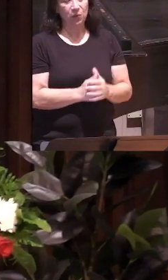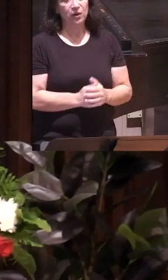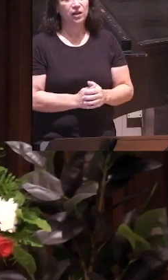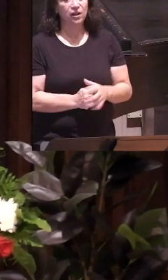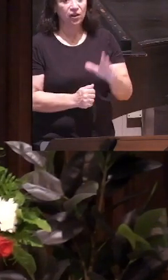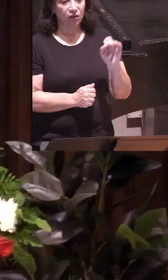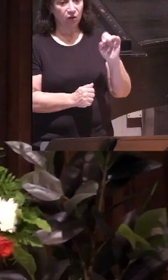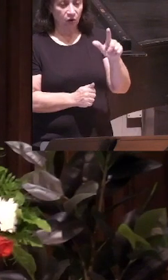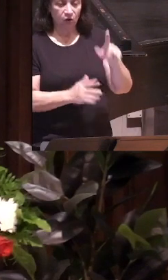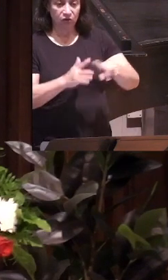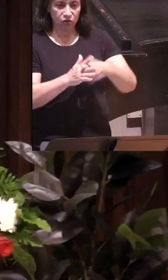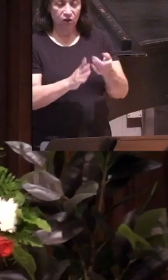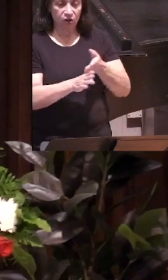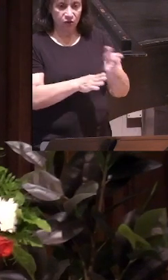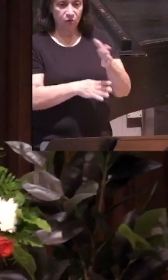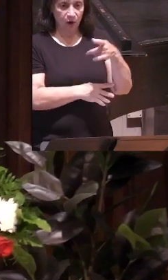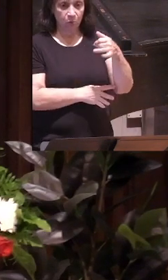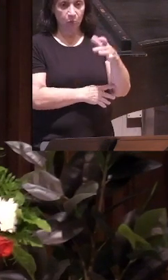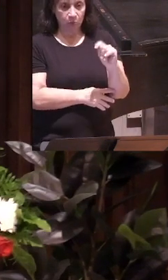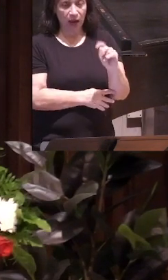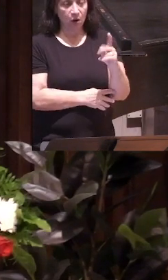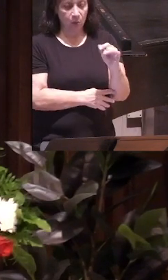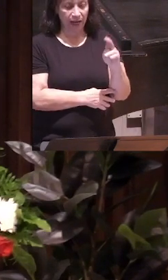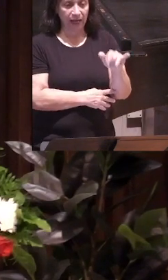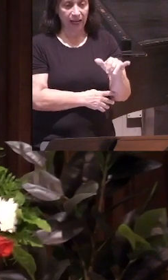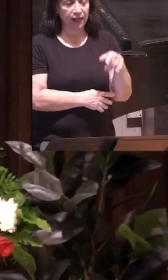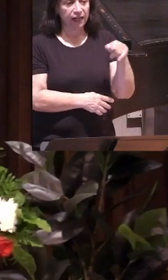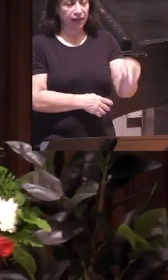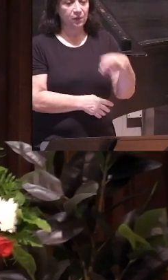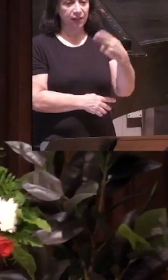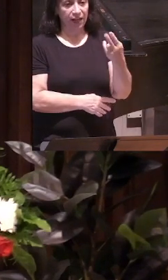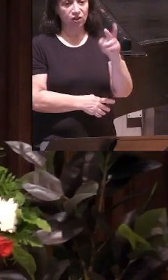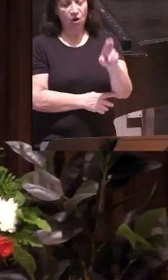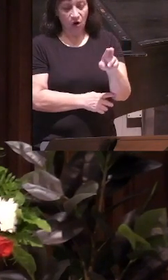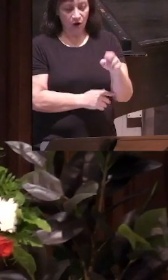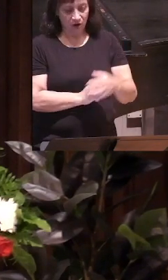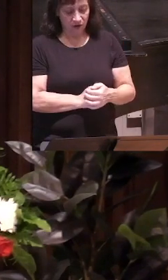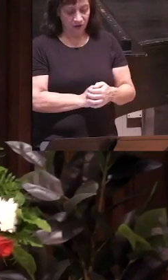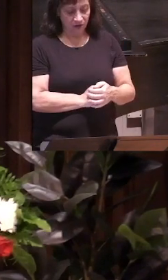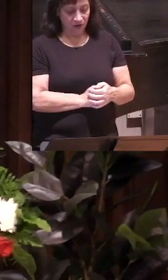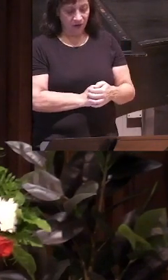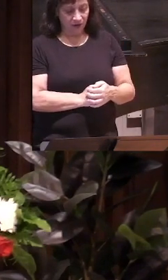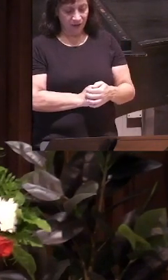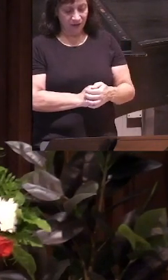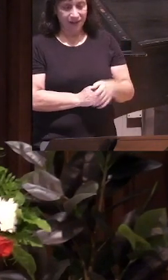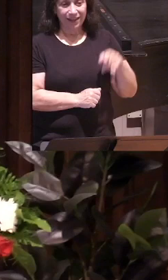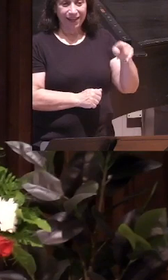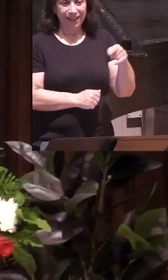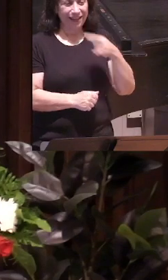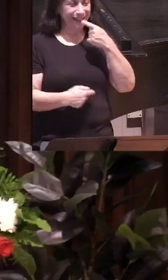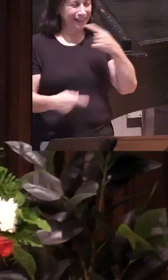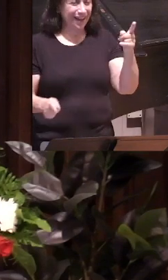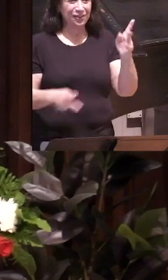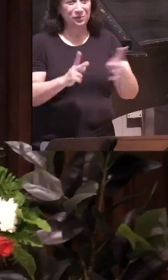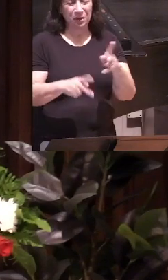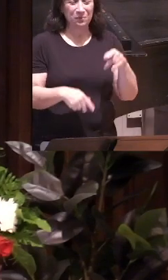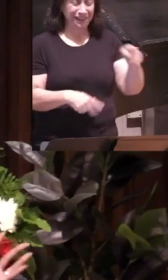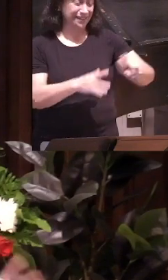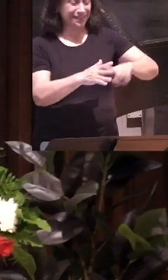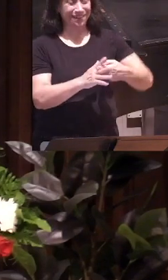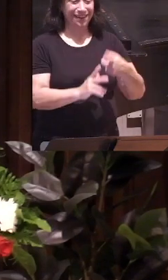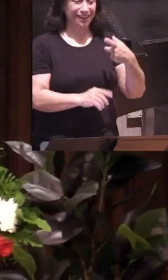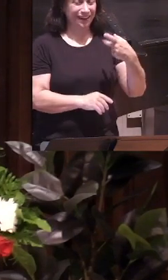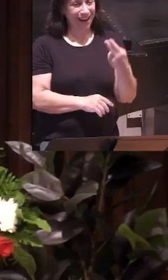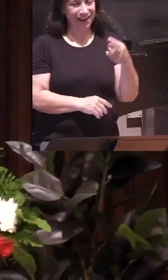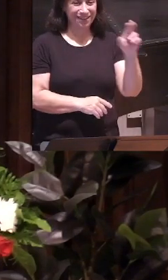Earl started his career in Pratt & Whitney in HR. He would tell everybody that he started in HR. And I've been in HR for 25 years, and I think